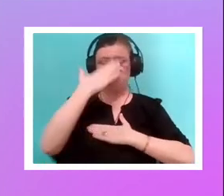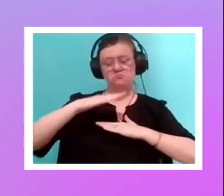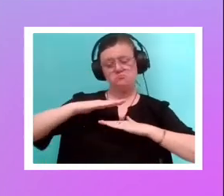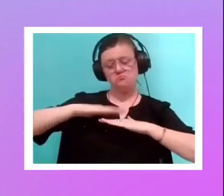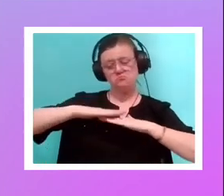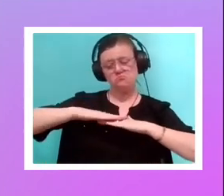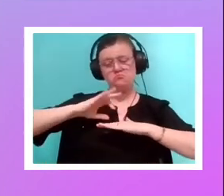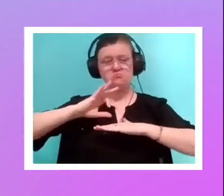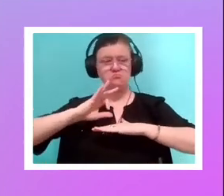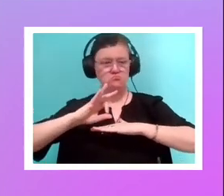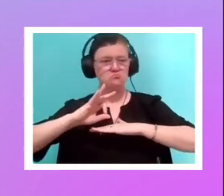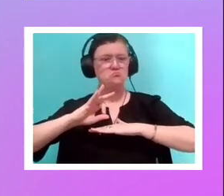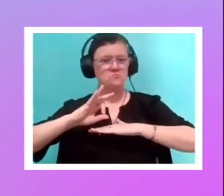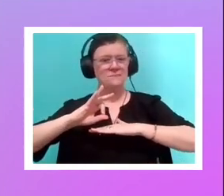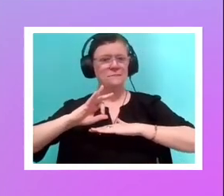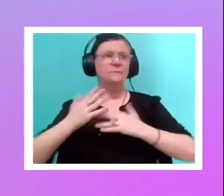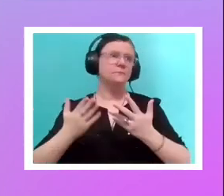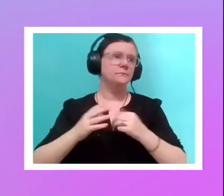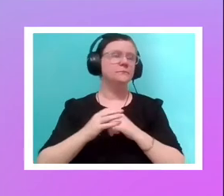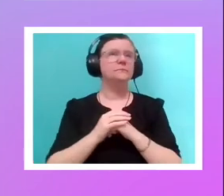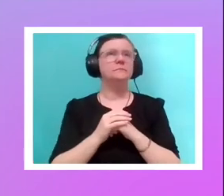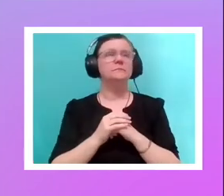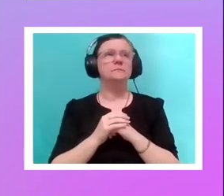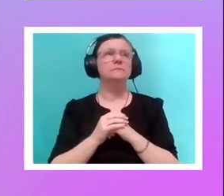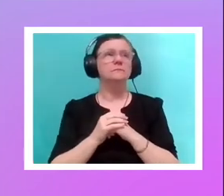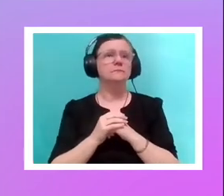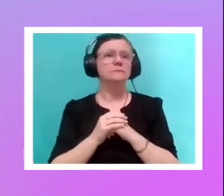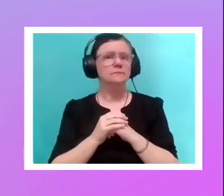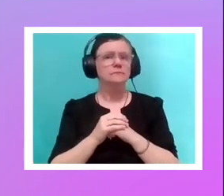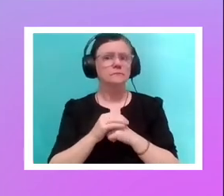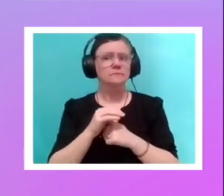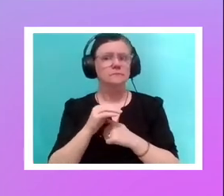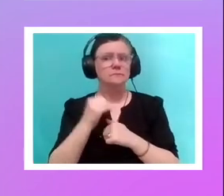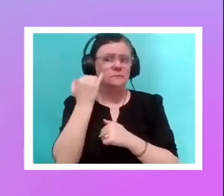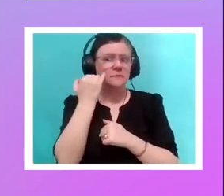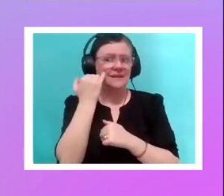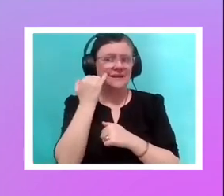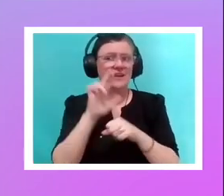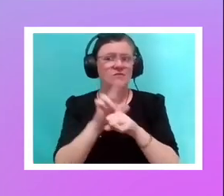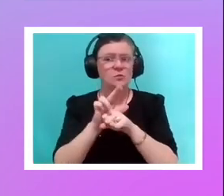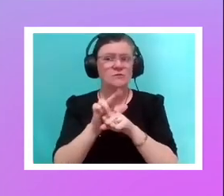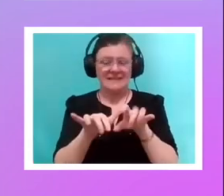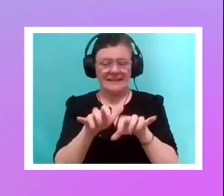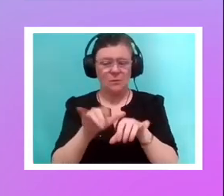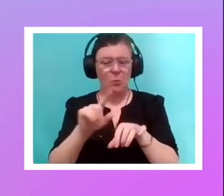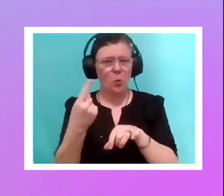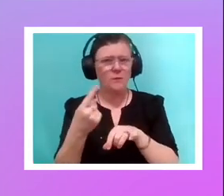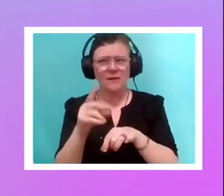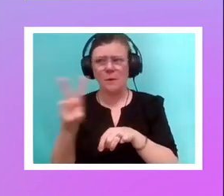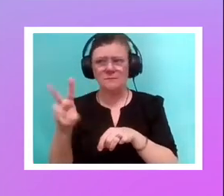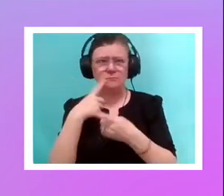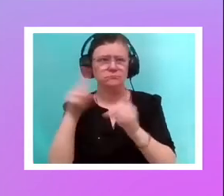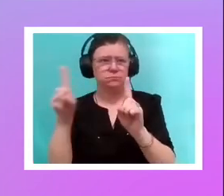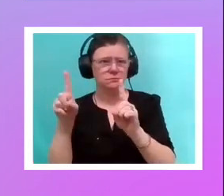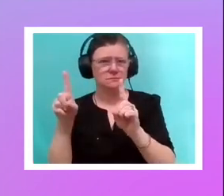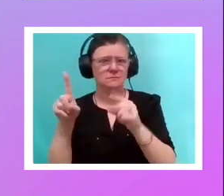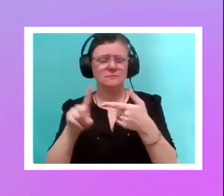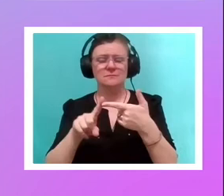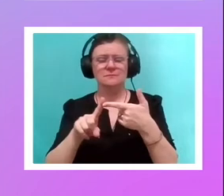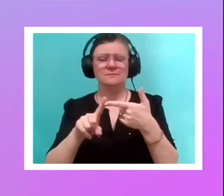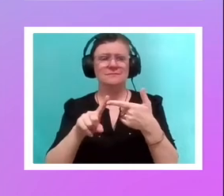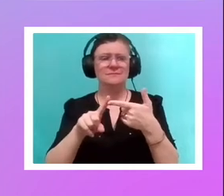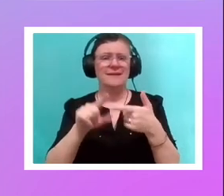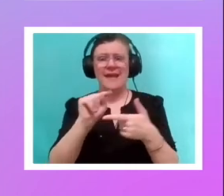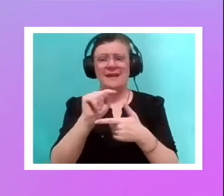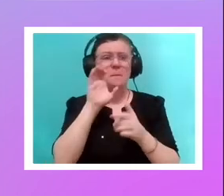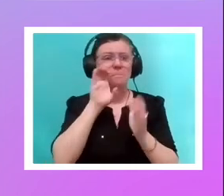baseline. So for example, it should ensure that websites work if only using a keyboard, and it should ensure that non-text things like